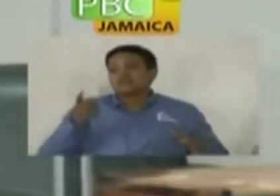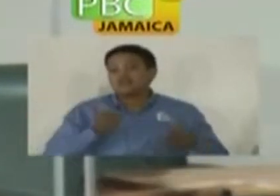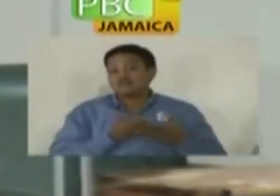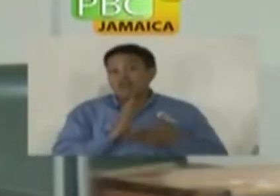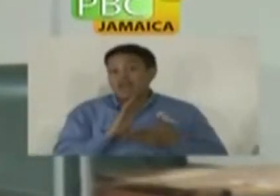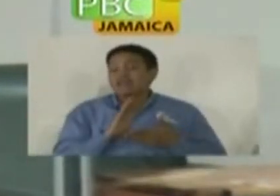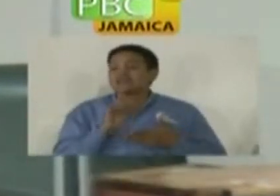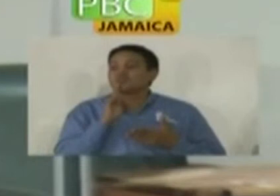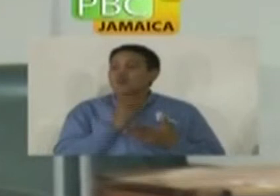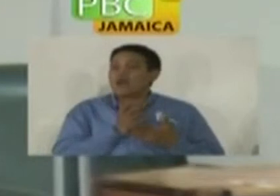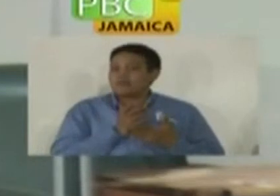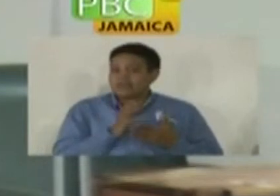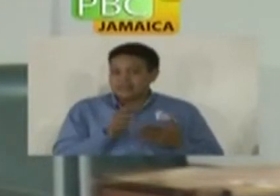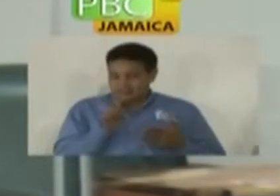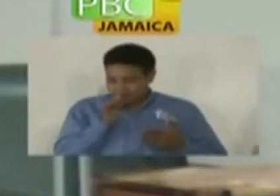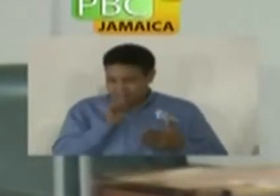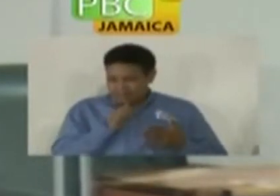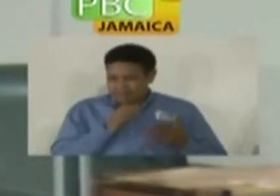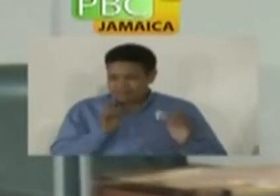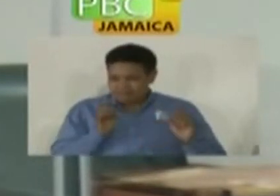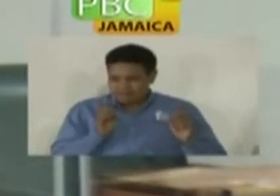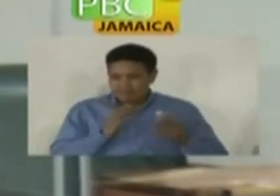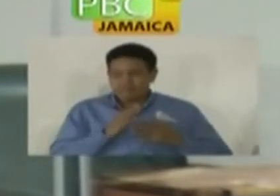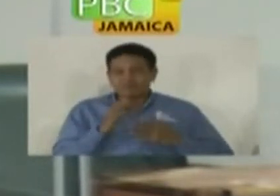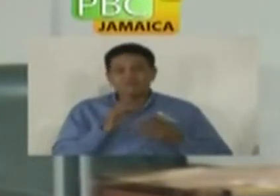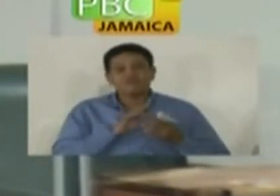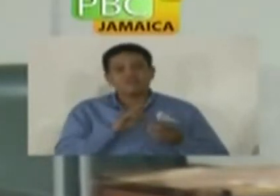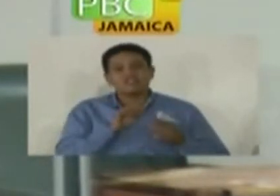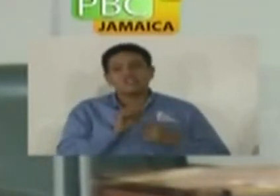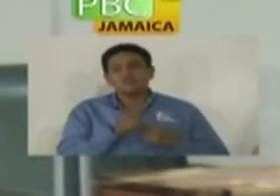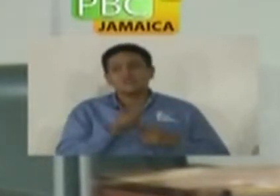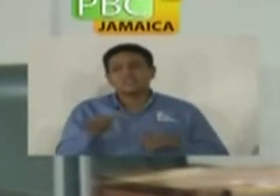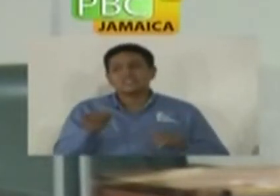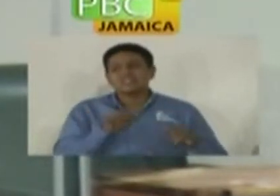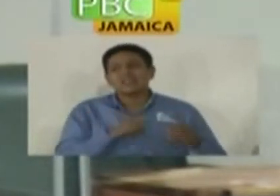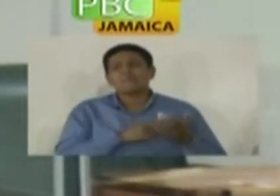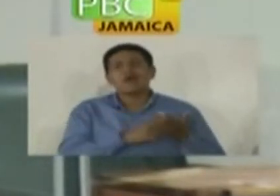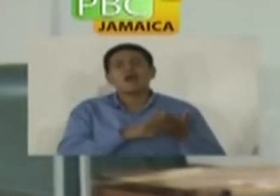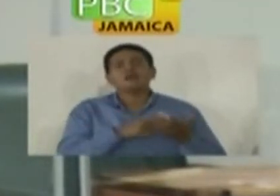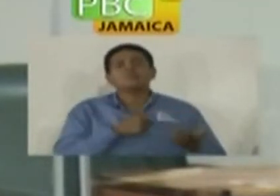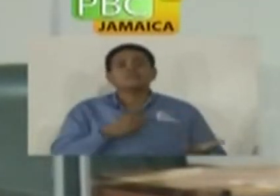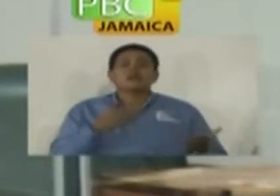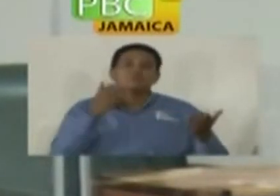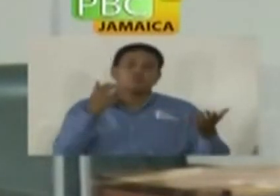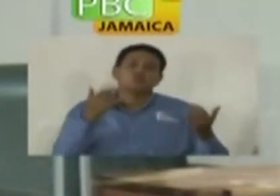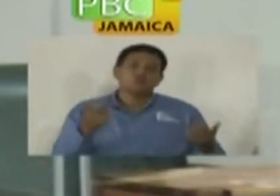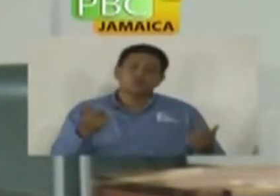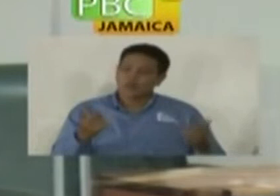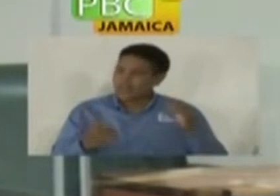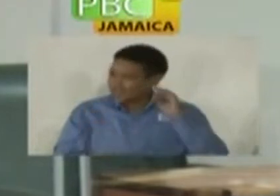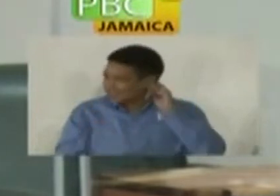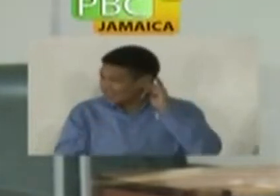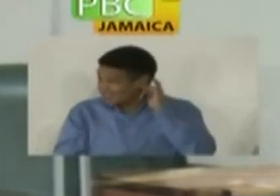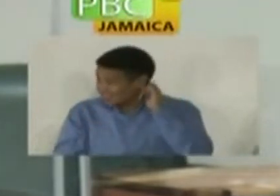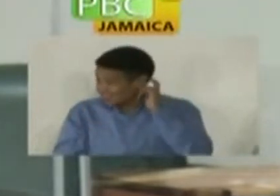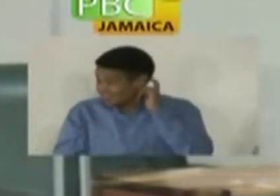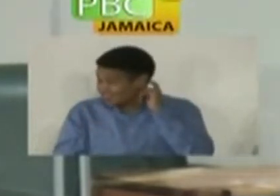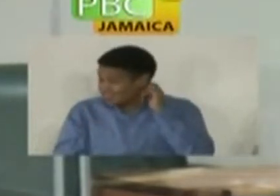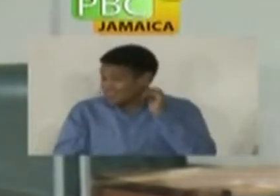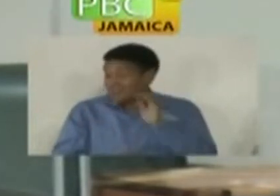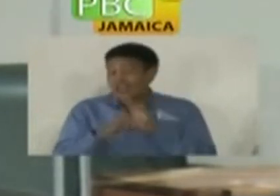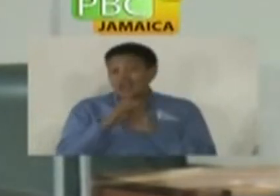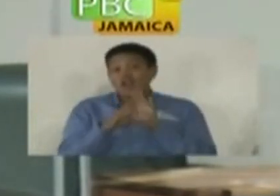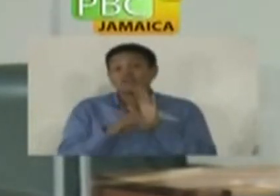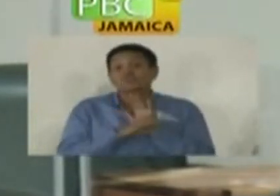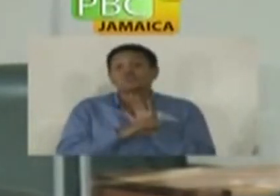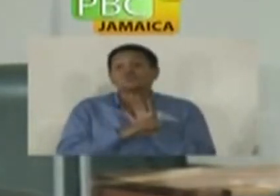right to appeal in such circumstances, and much of the same arguments I'm putting today, that the Constitution of Belize permitted